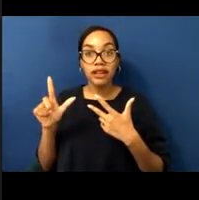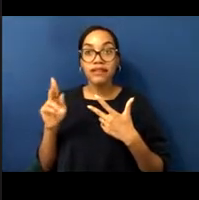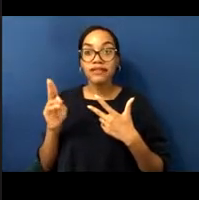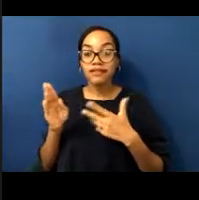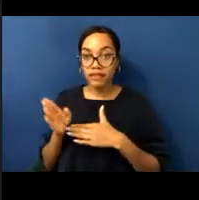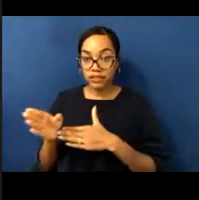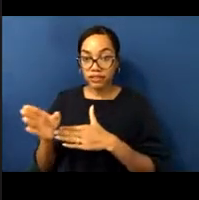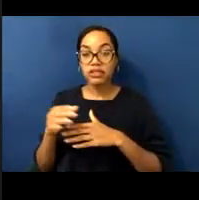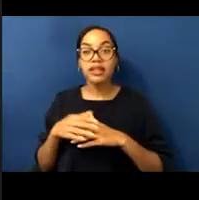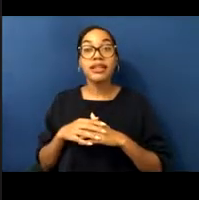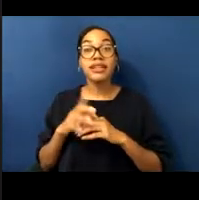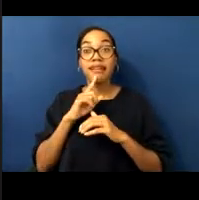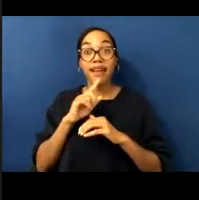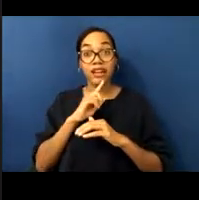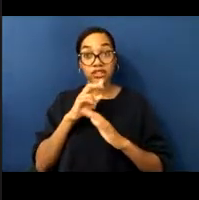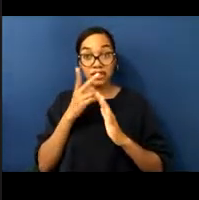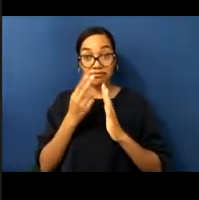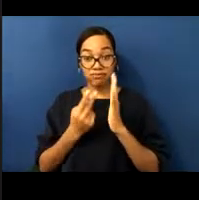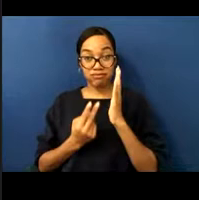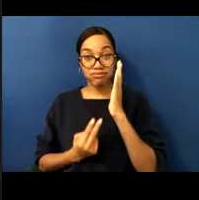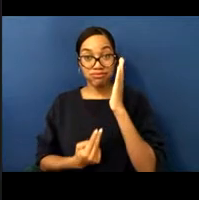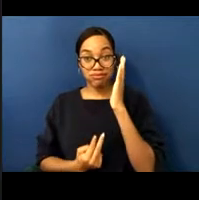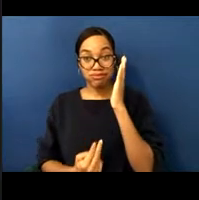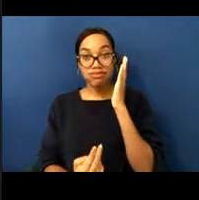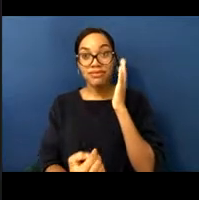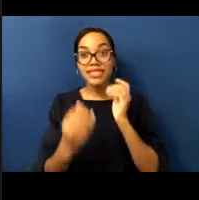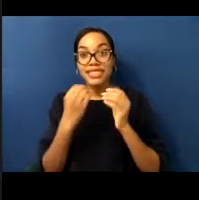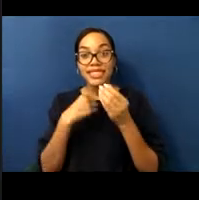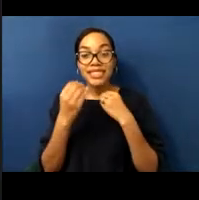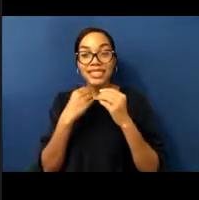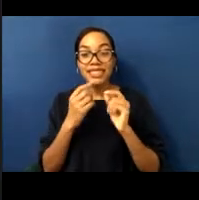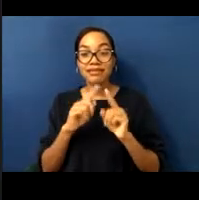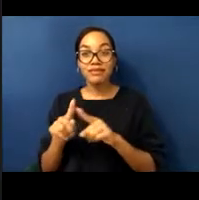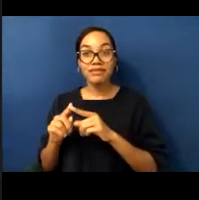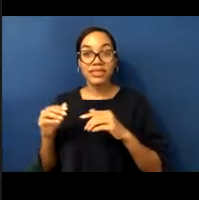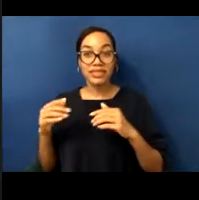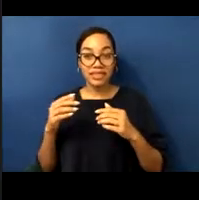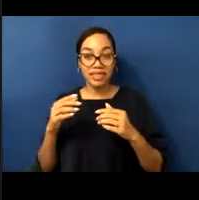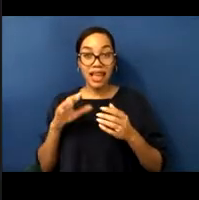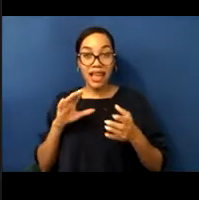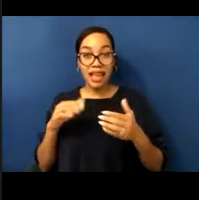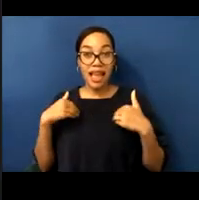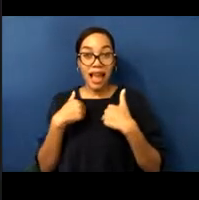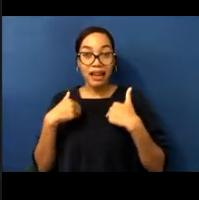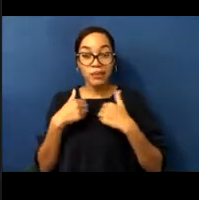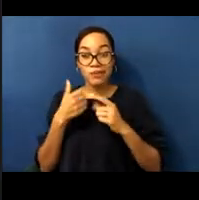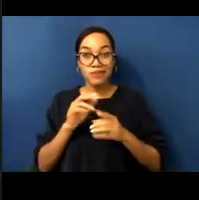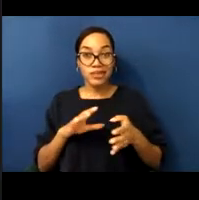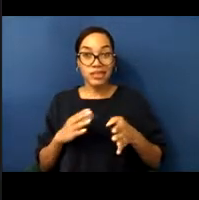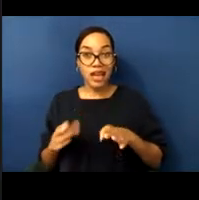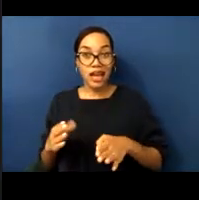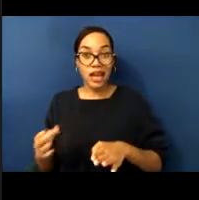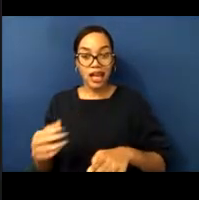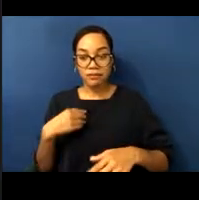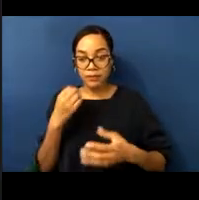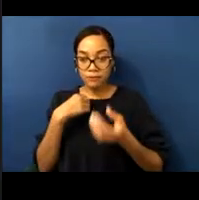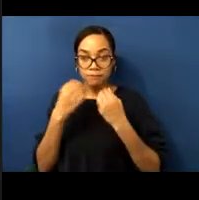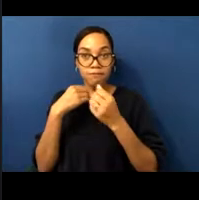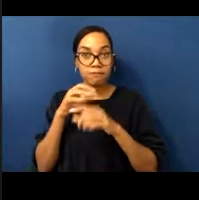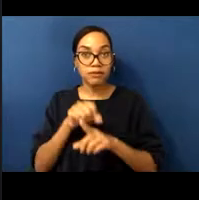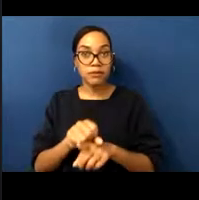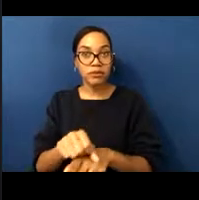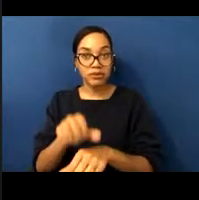bottom and eat, you know, basically dead animals, what we call detritus. So they have a more varied diet than leatherback turtles and different